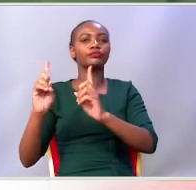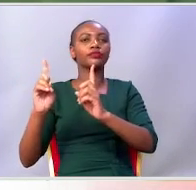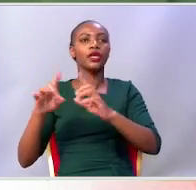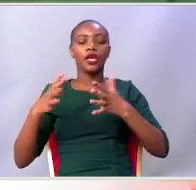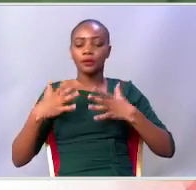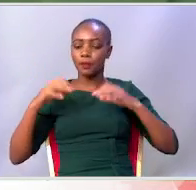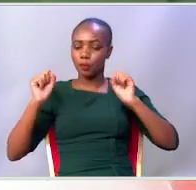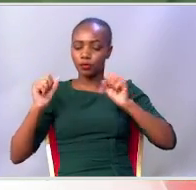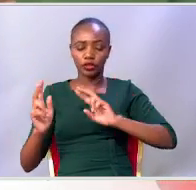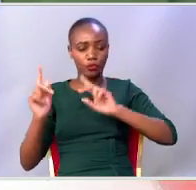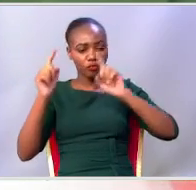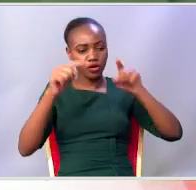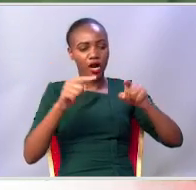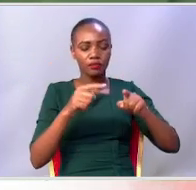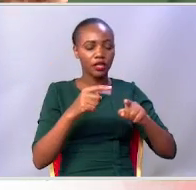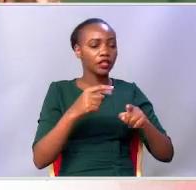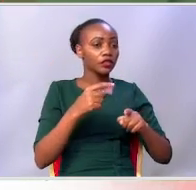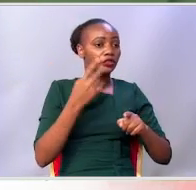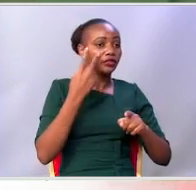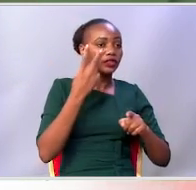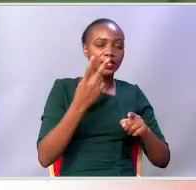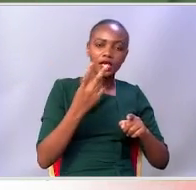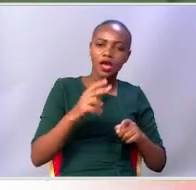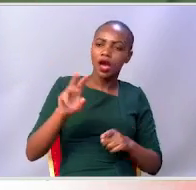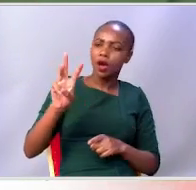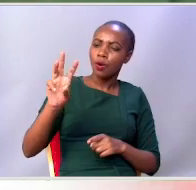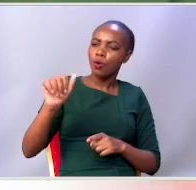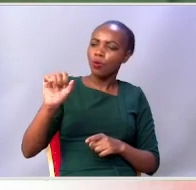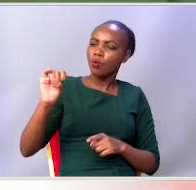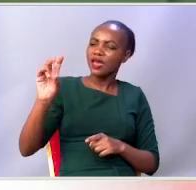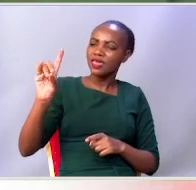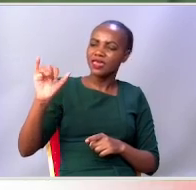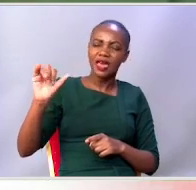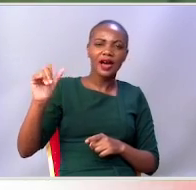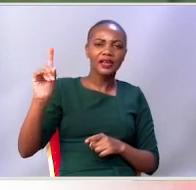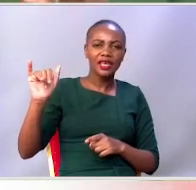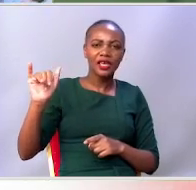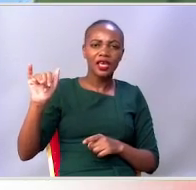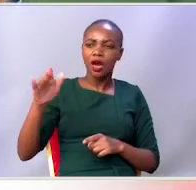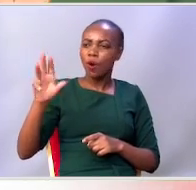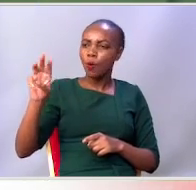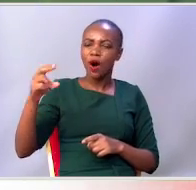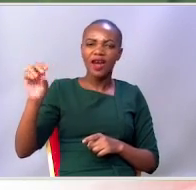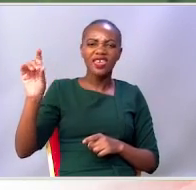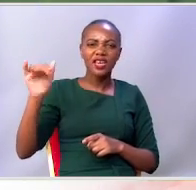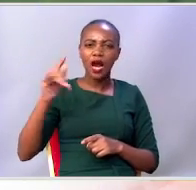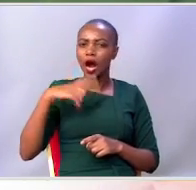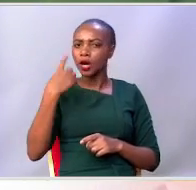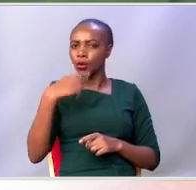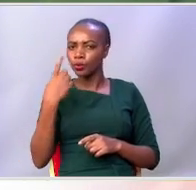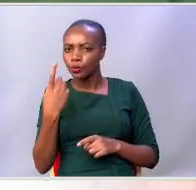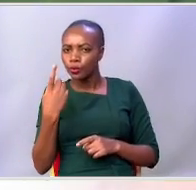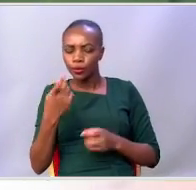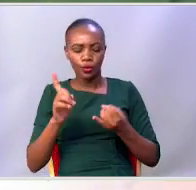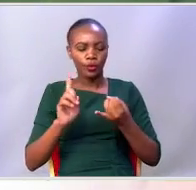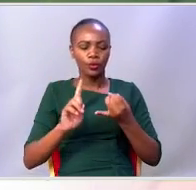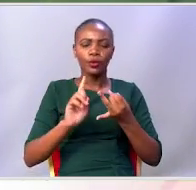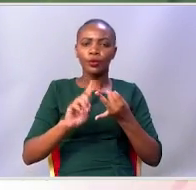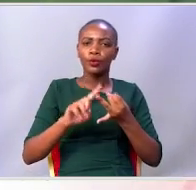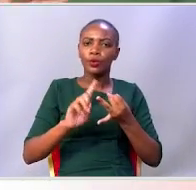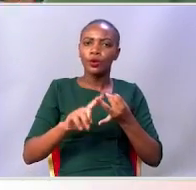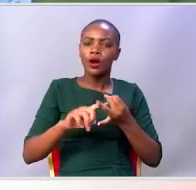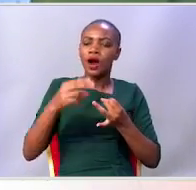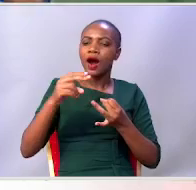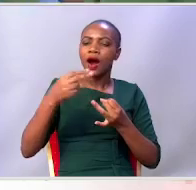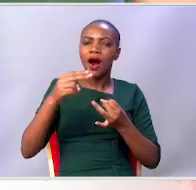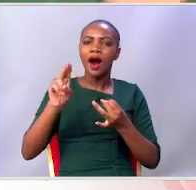People will come to know who Wayaki Wahinga was, who Harithuku was,